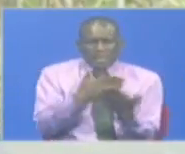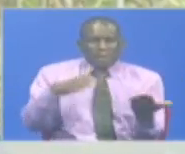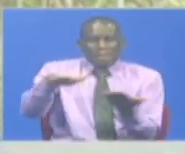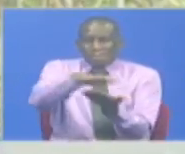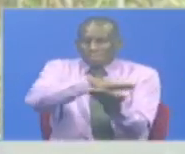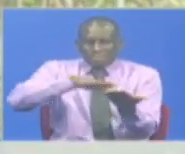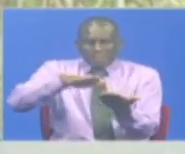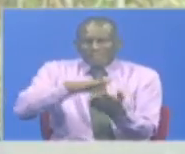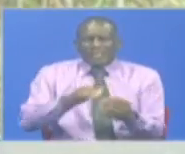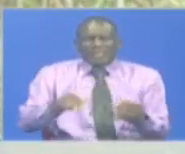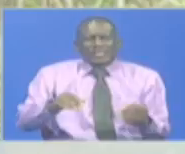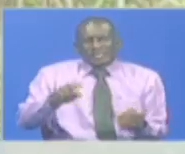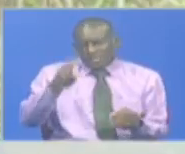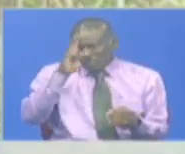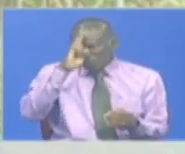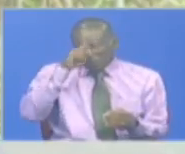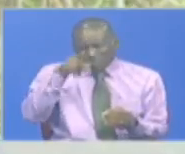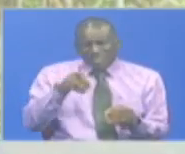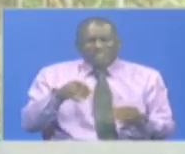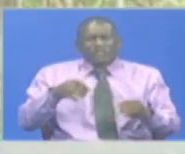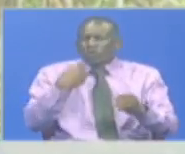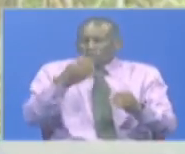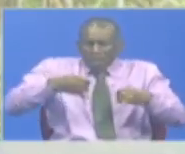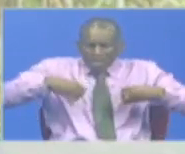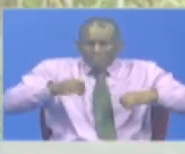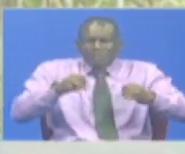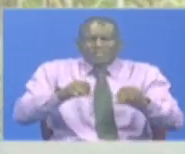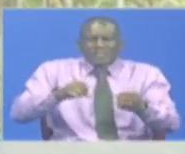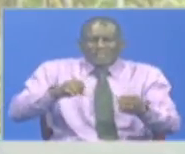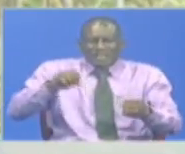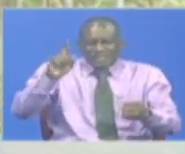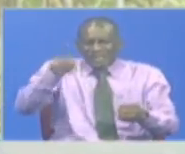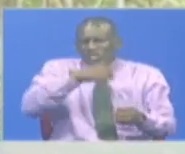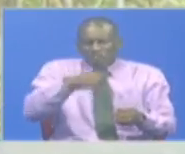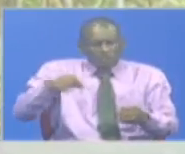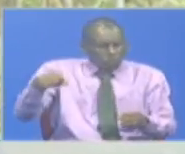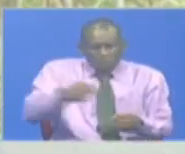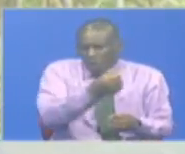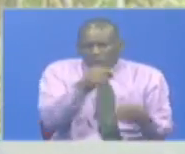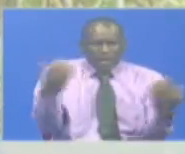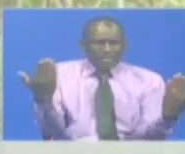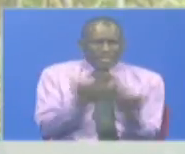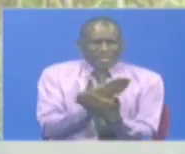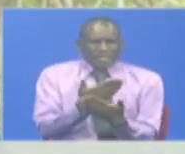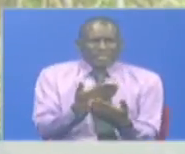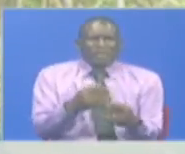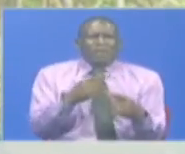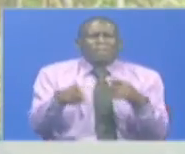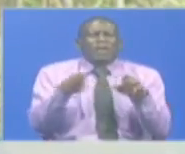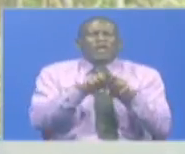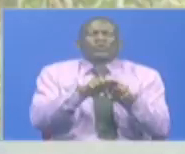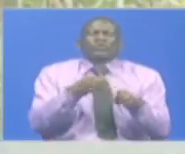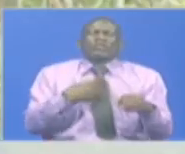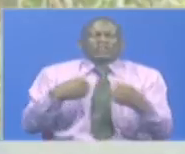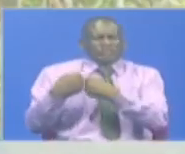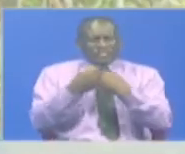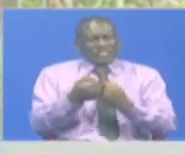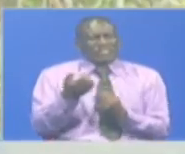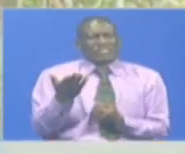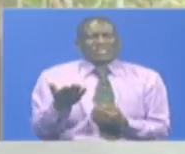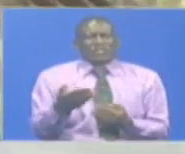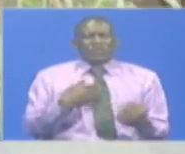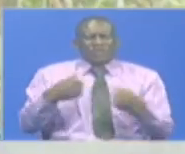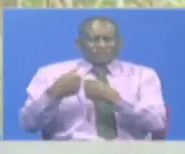the local authorities, they're imposing the curfew. That I'm not denying. But then they also have their challenges. The challenges, you